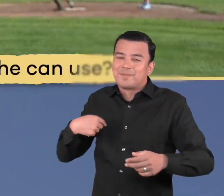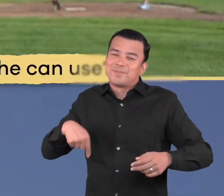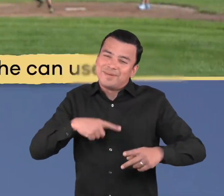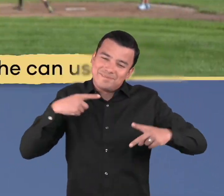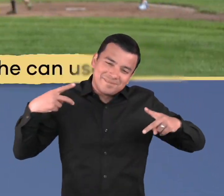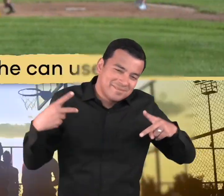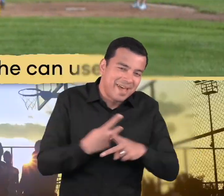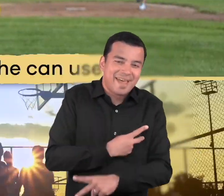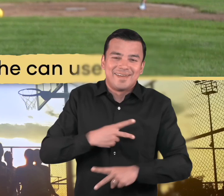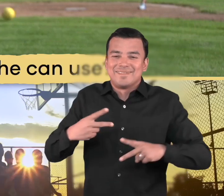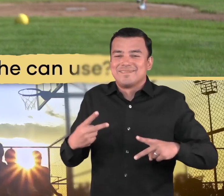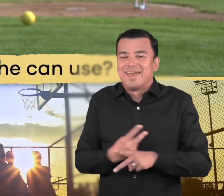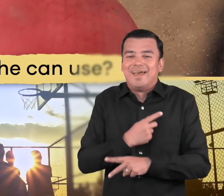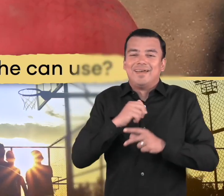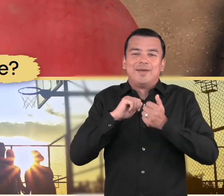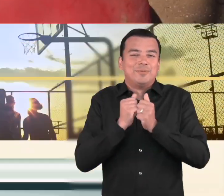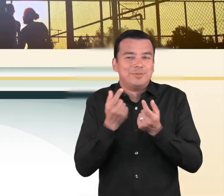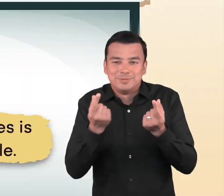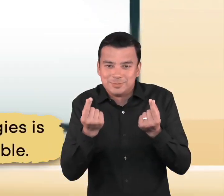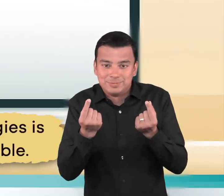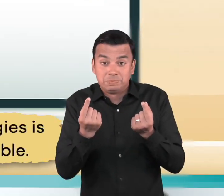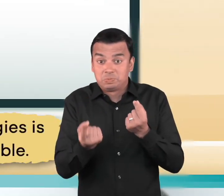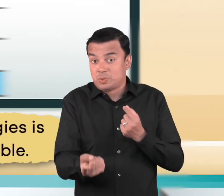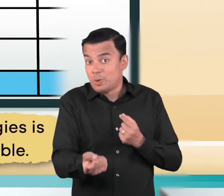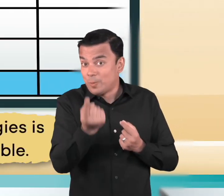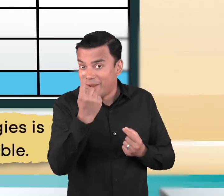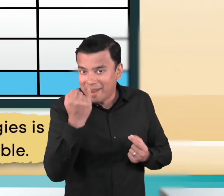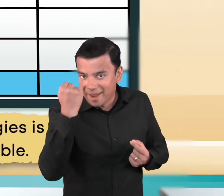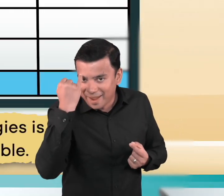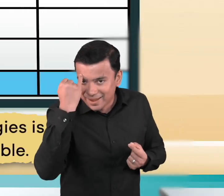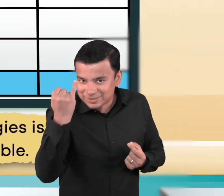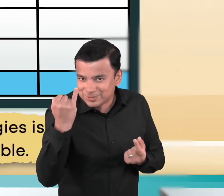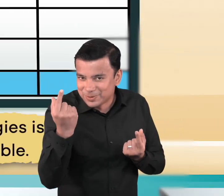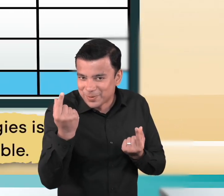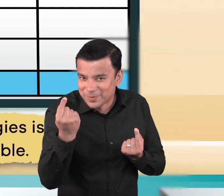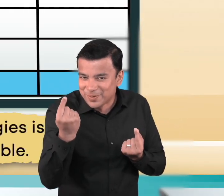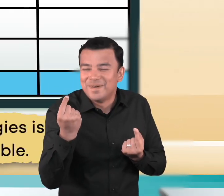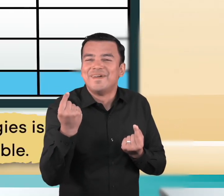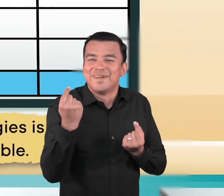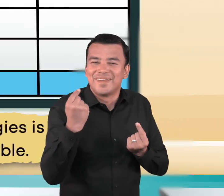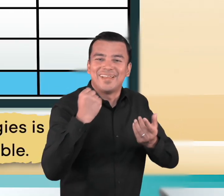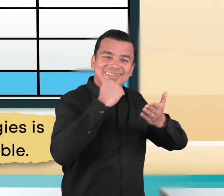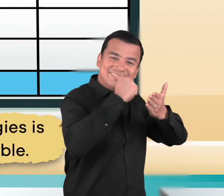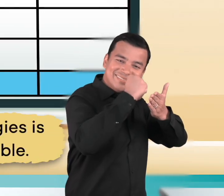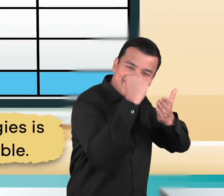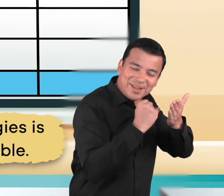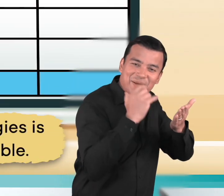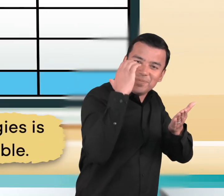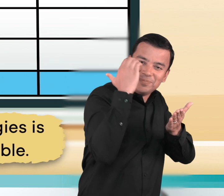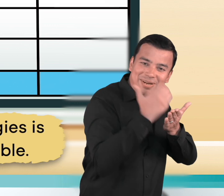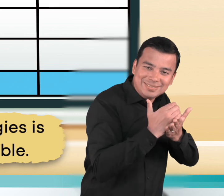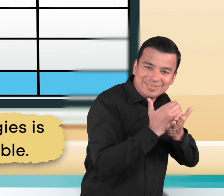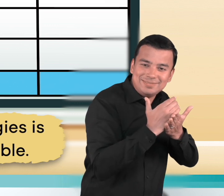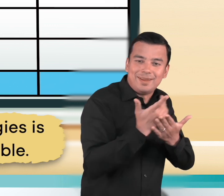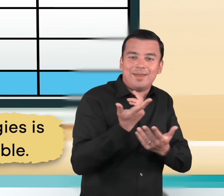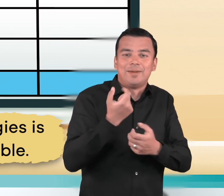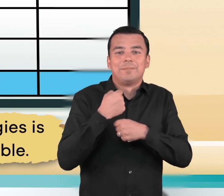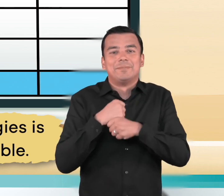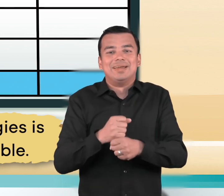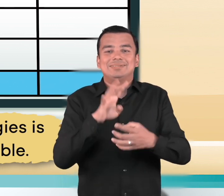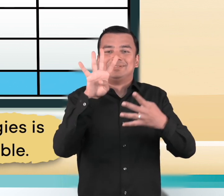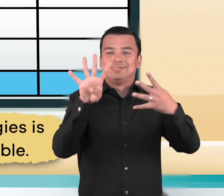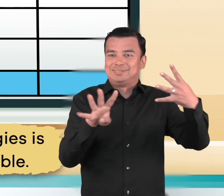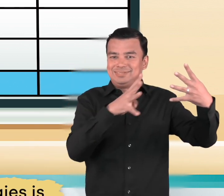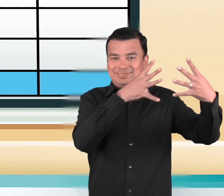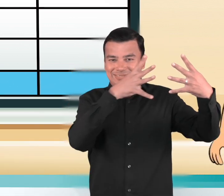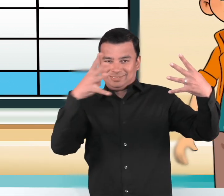are some strategies that he can use? One of the best and easiest strategies is drawing a picture or